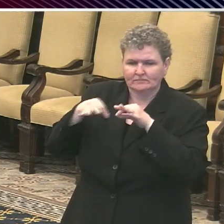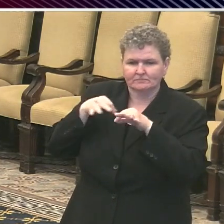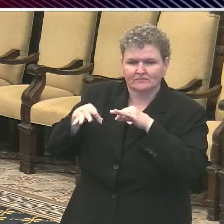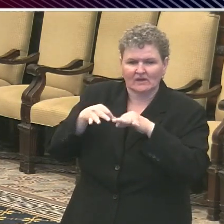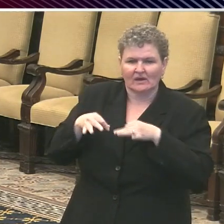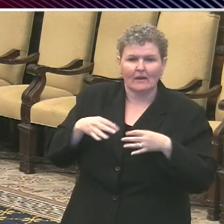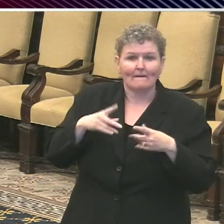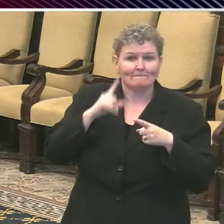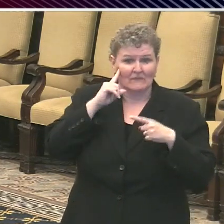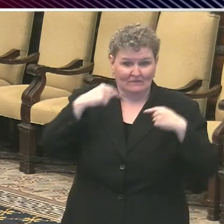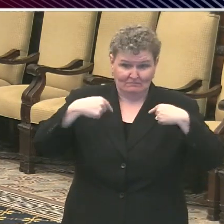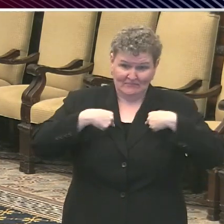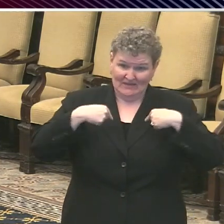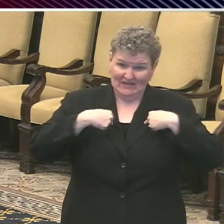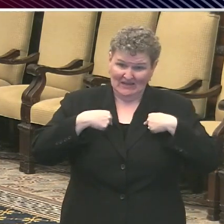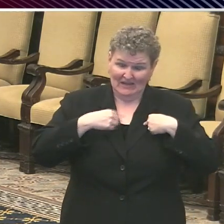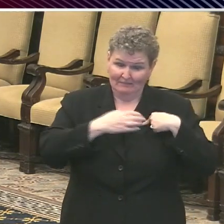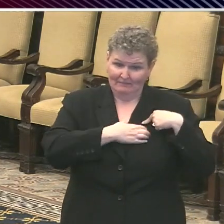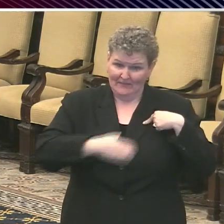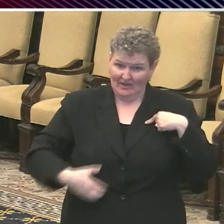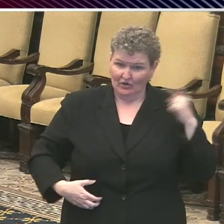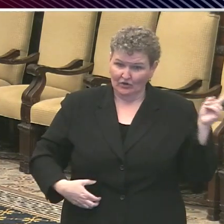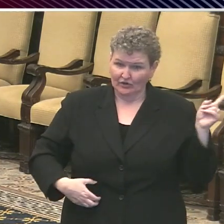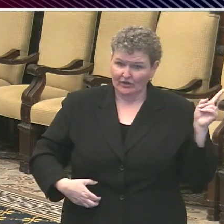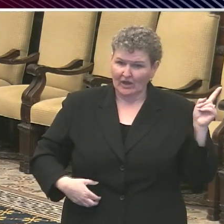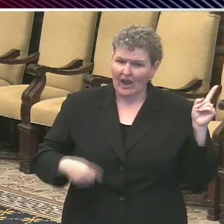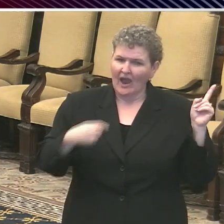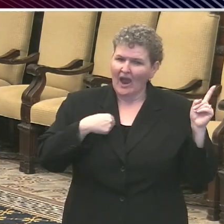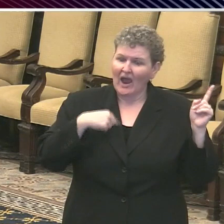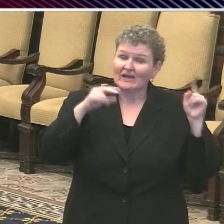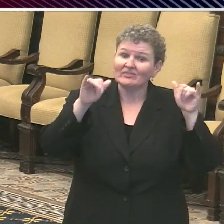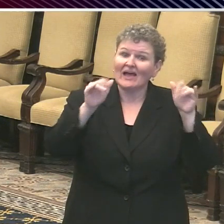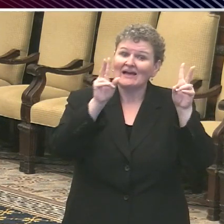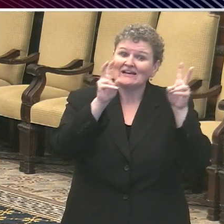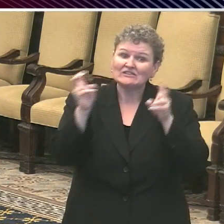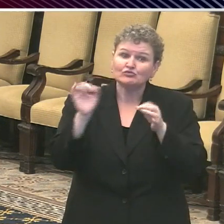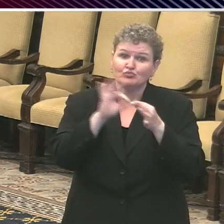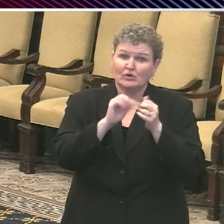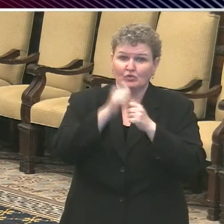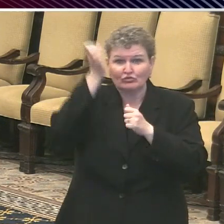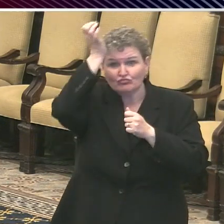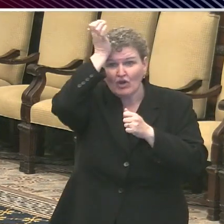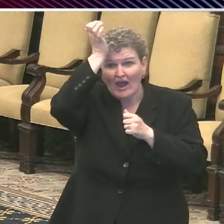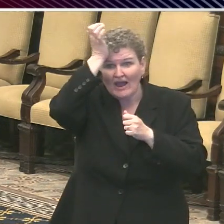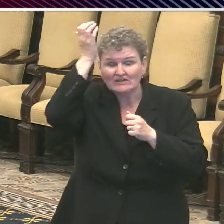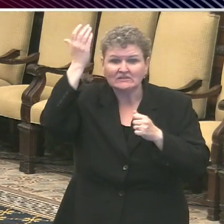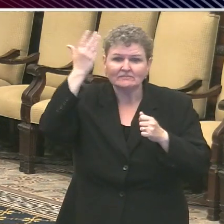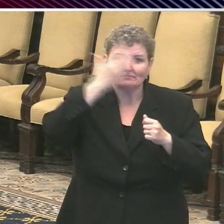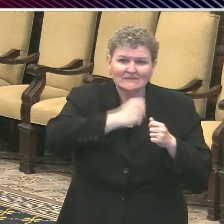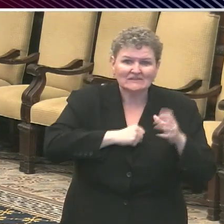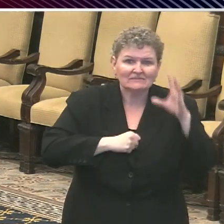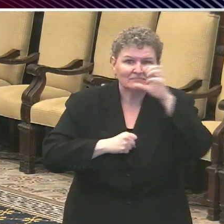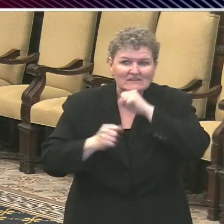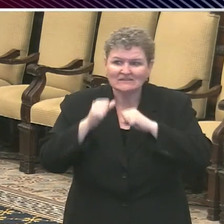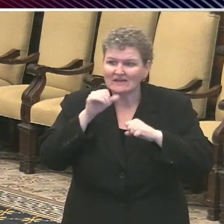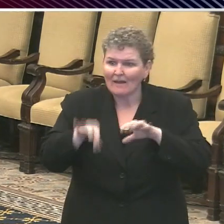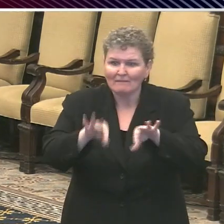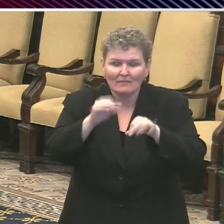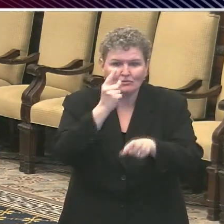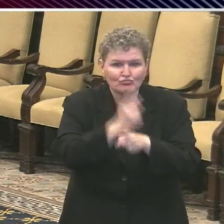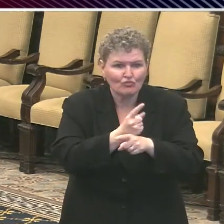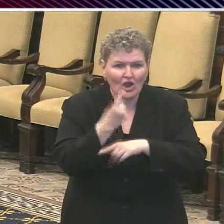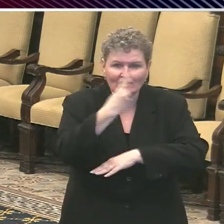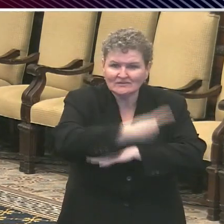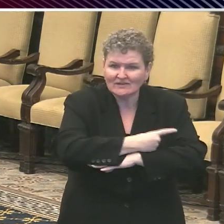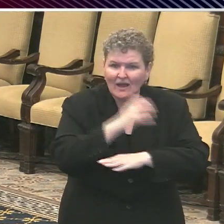been some anecdotal issues relative to trash being missed or not being picked up on the required day. I don't know.